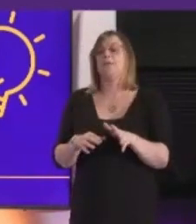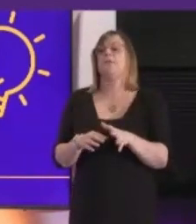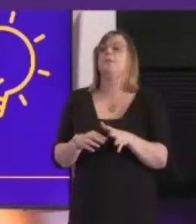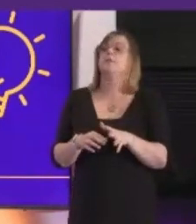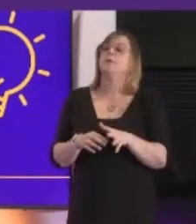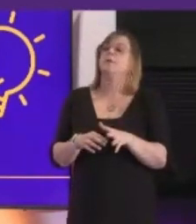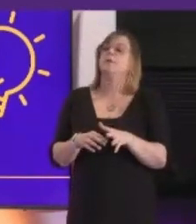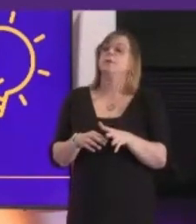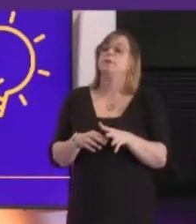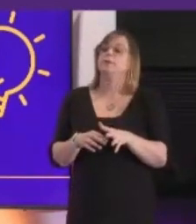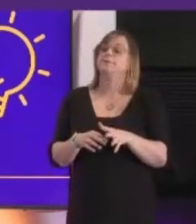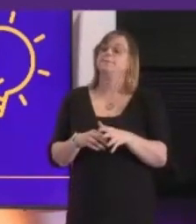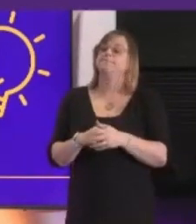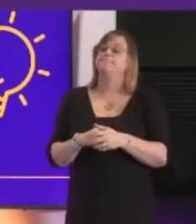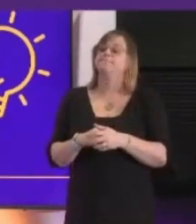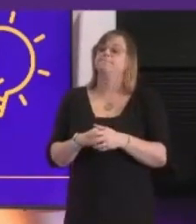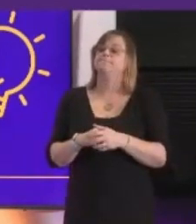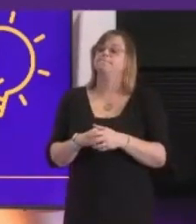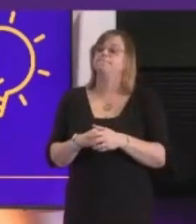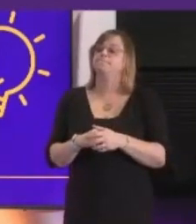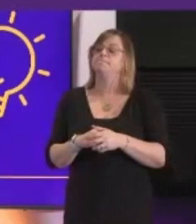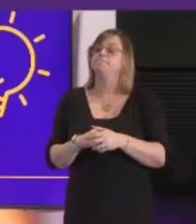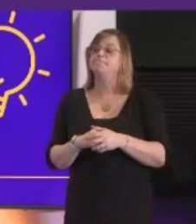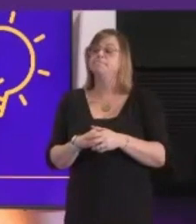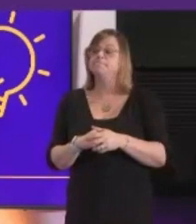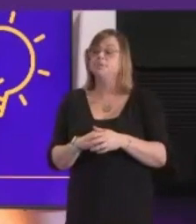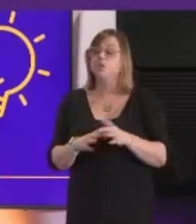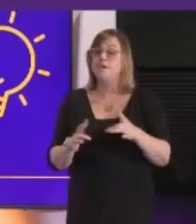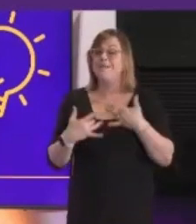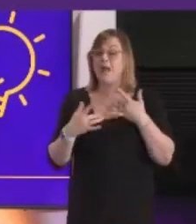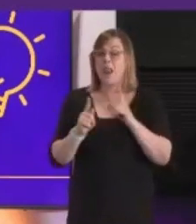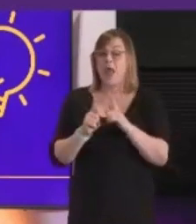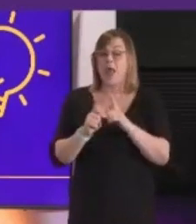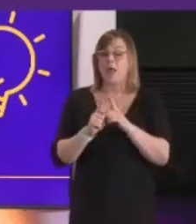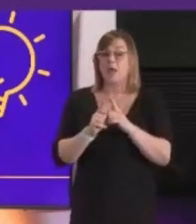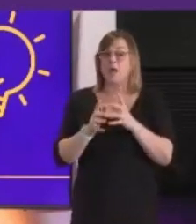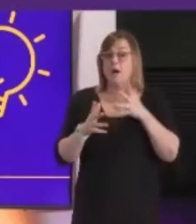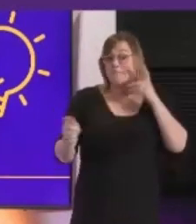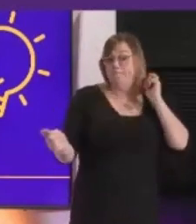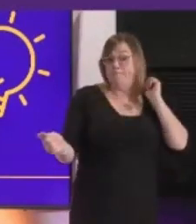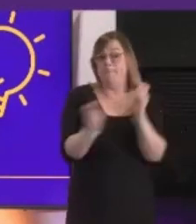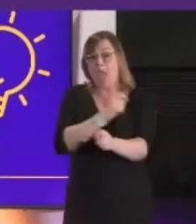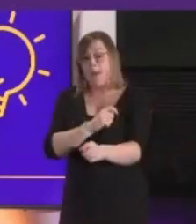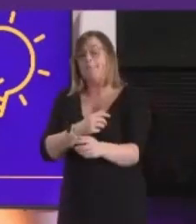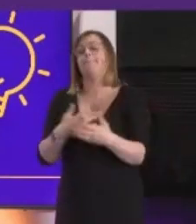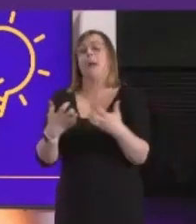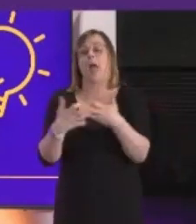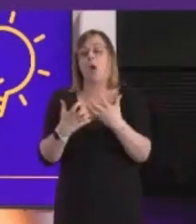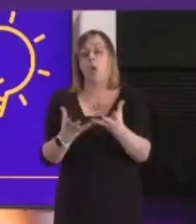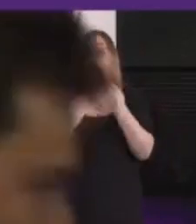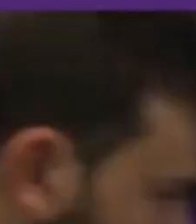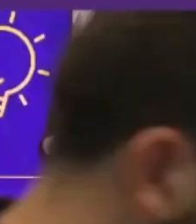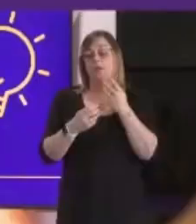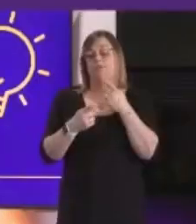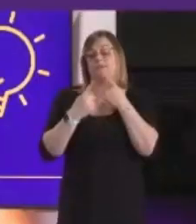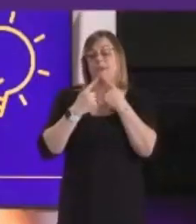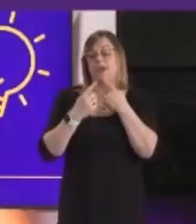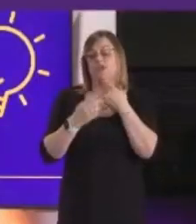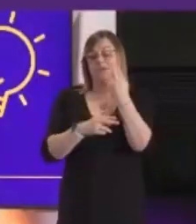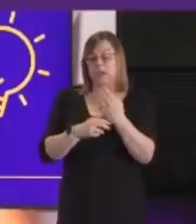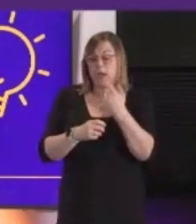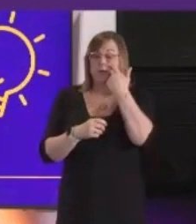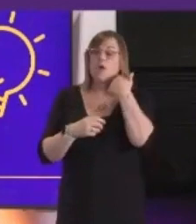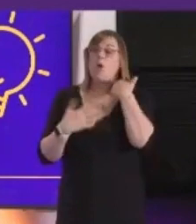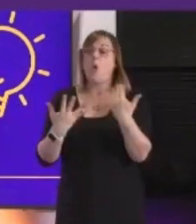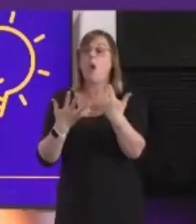by making this change in the way that you approached it, did you feel like it was a dramatic shift in the way that the learning resources were designed, or was it, I mean, from an accessibility